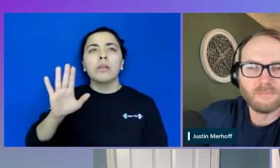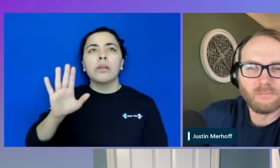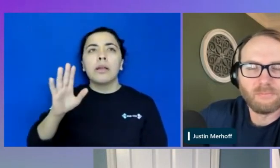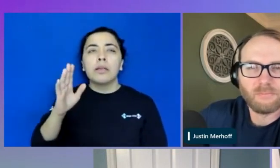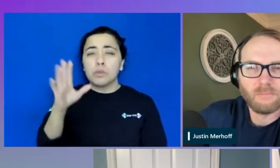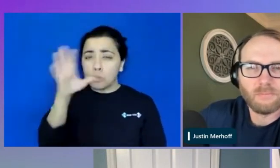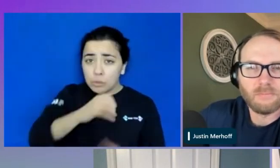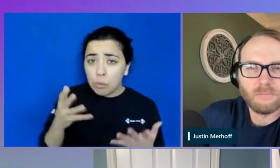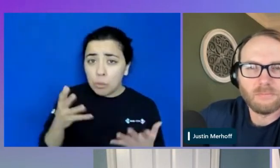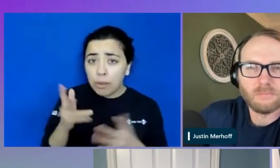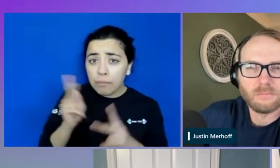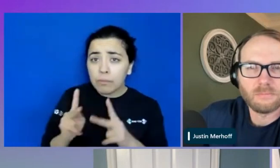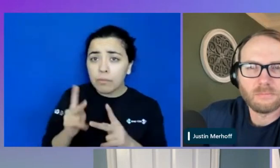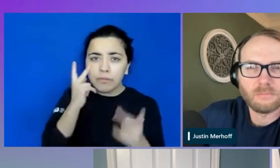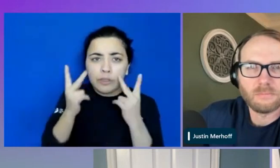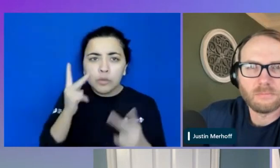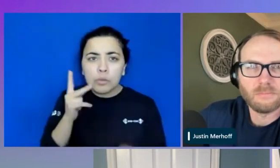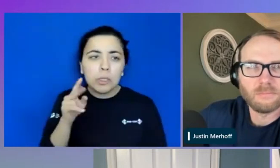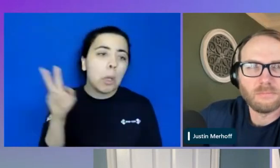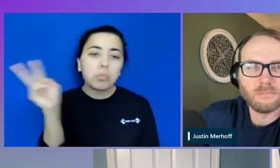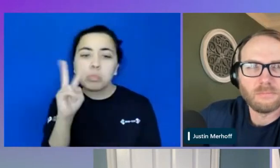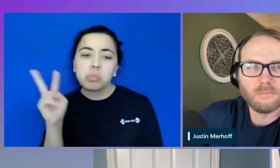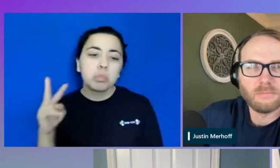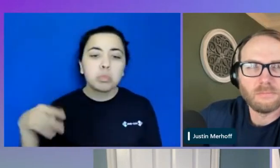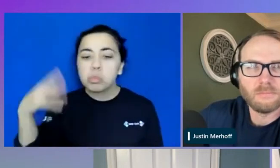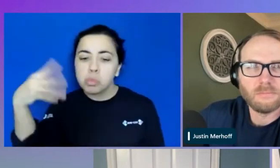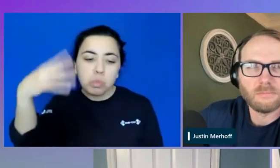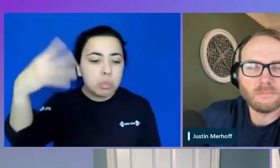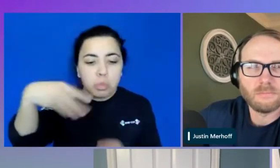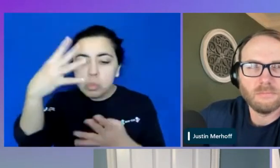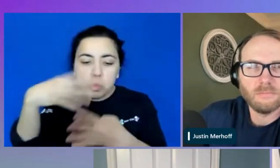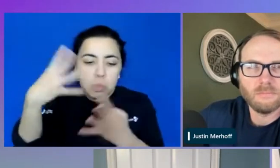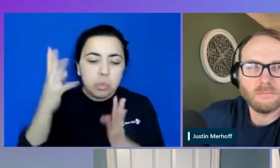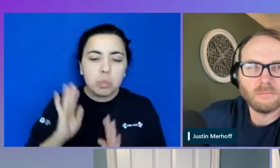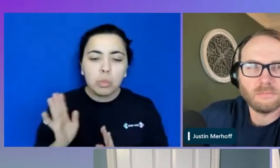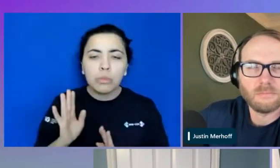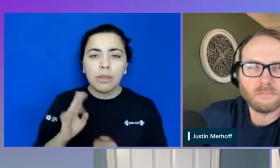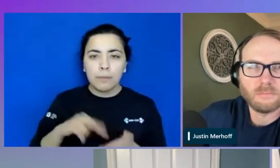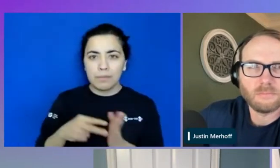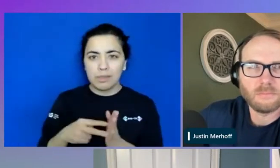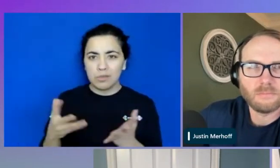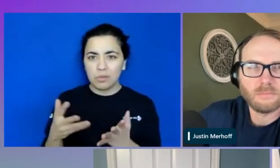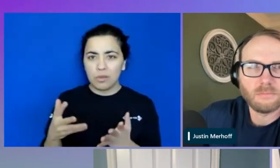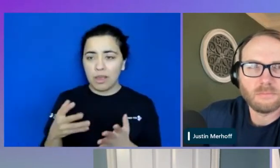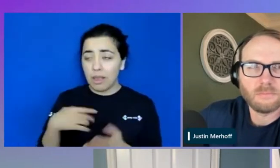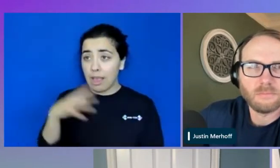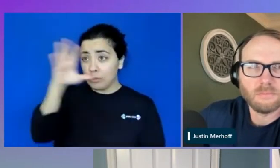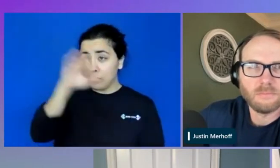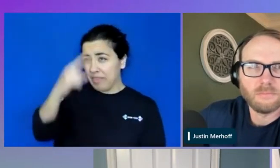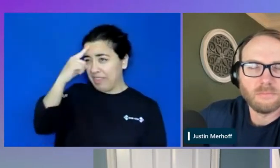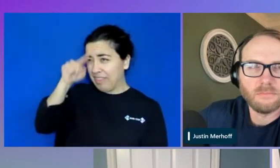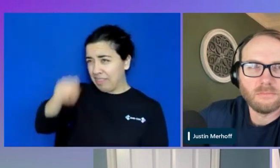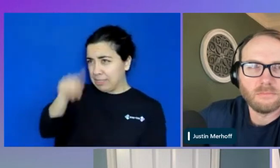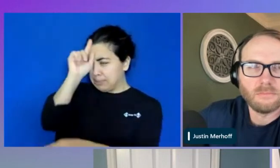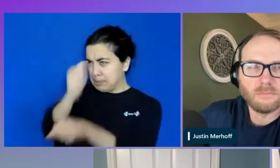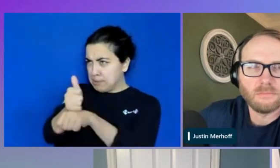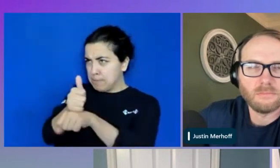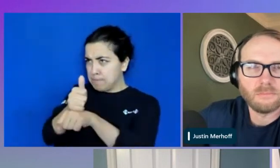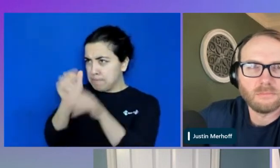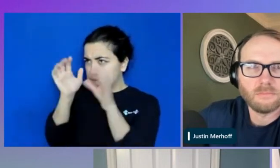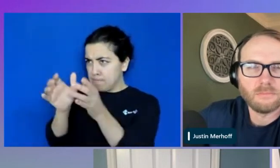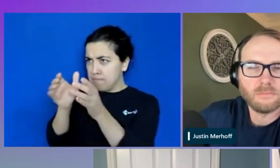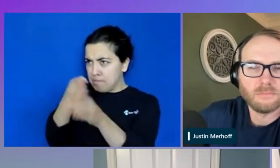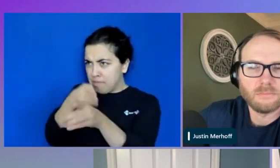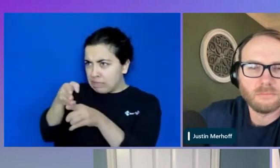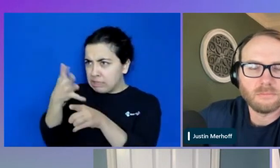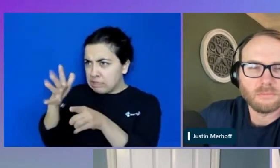visually interacting with the email, then you've excluded like a whole bunch of people. So that's one